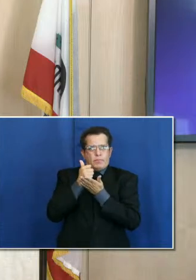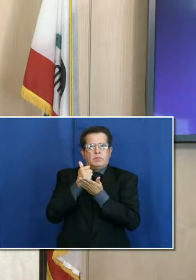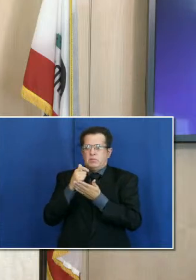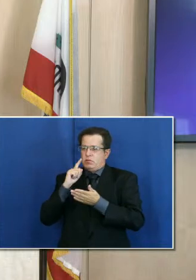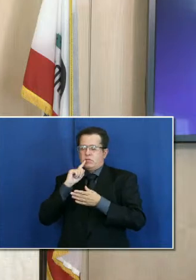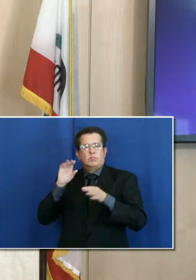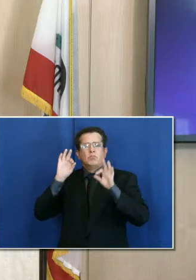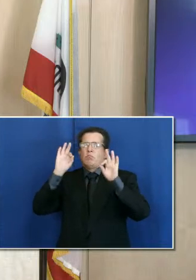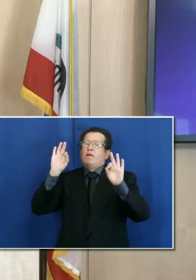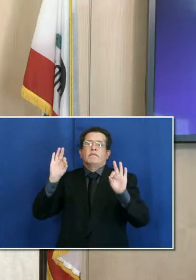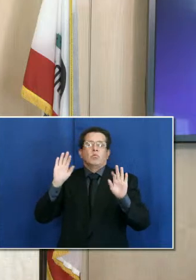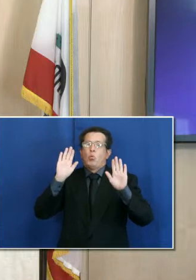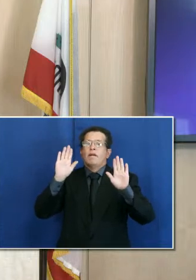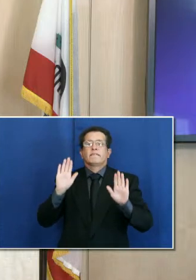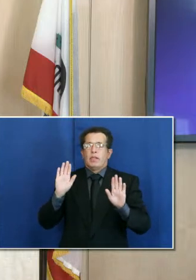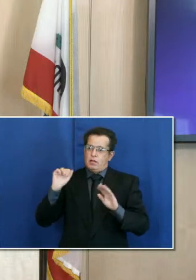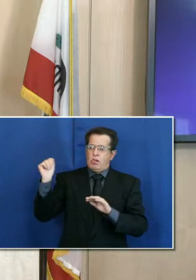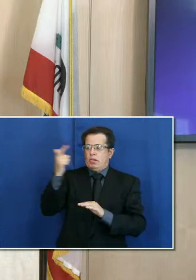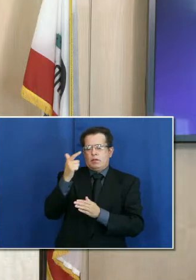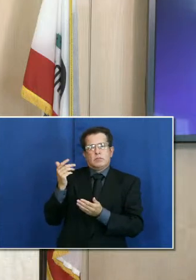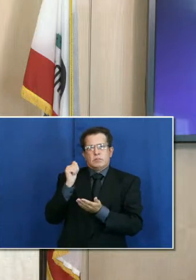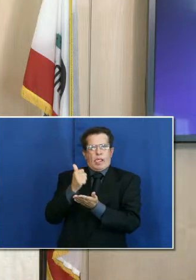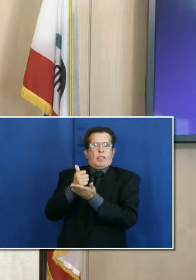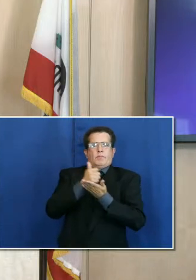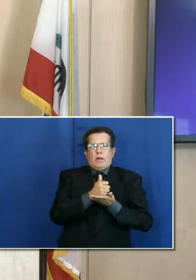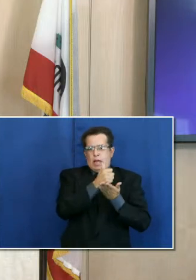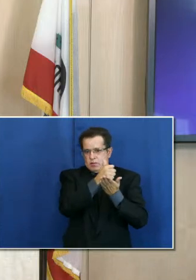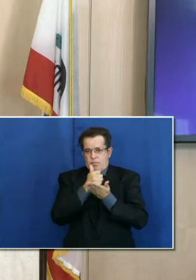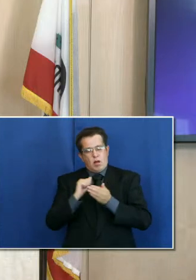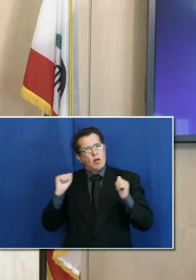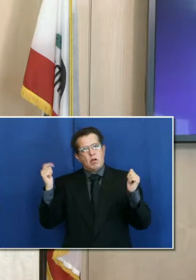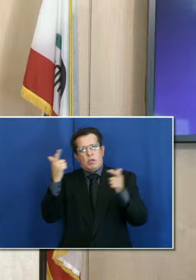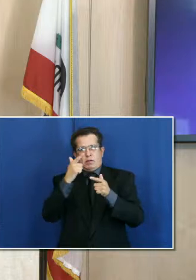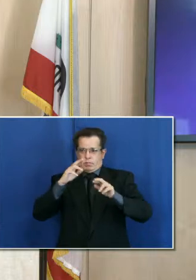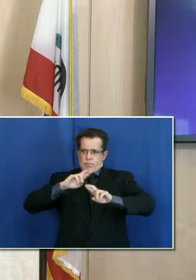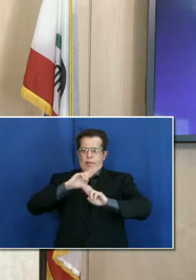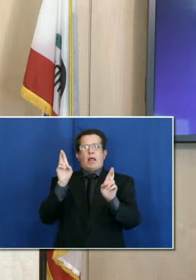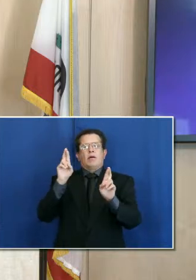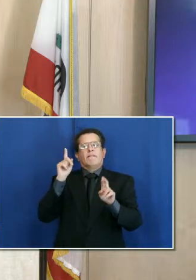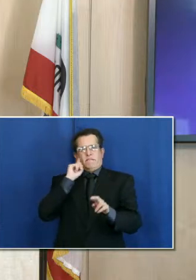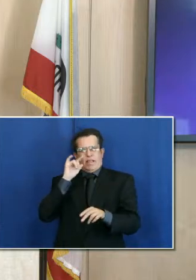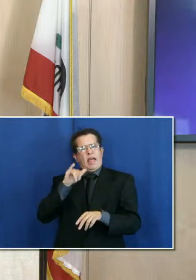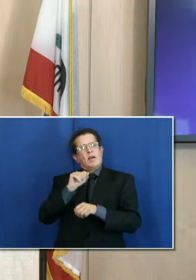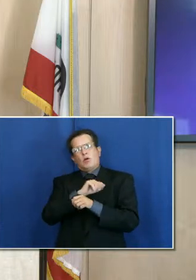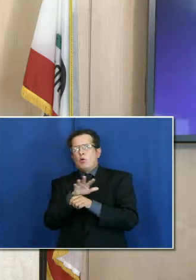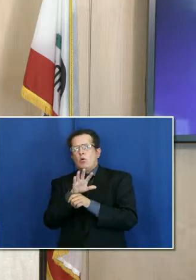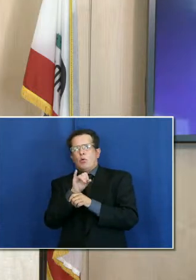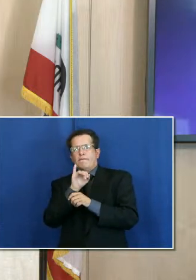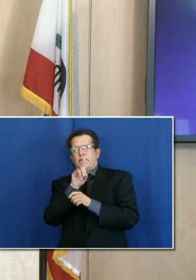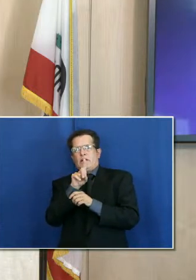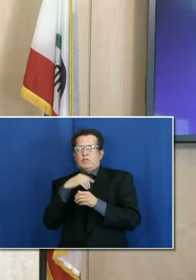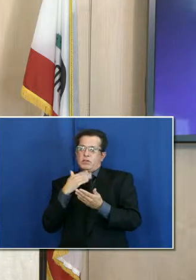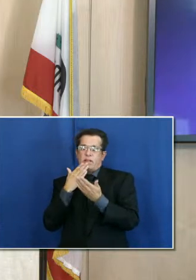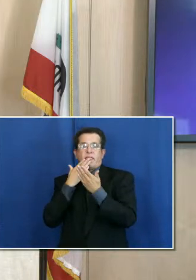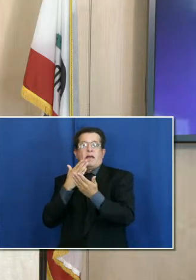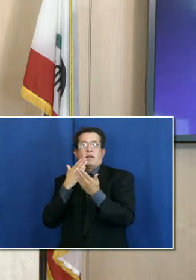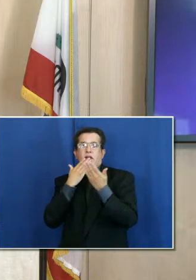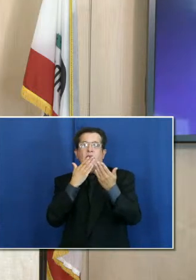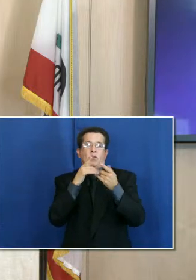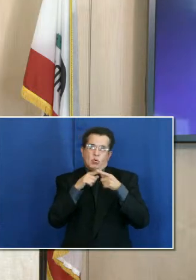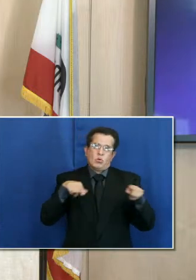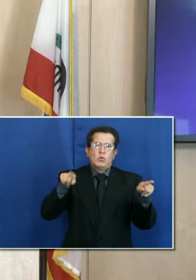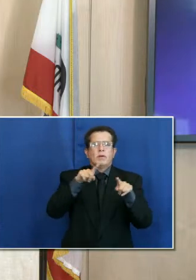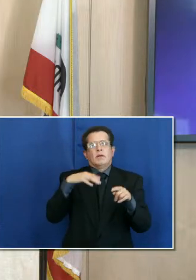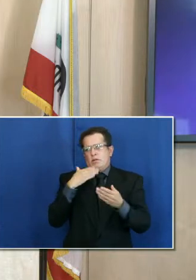has been unprecedented, and every acute care hospital in this county has cared for COVID patients. I'd especially like to call out the collaboration with